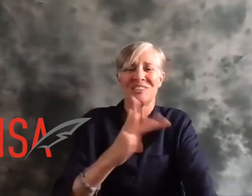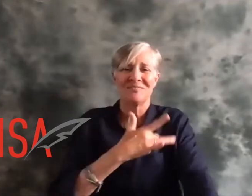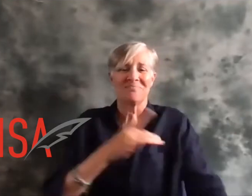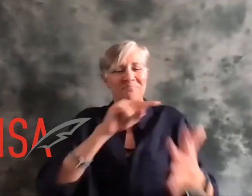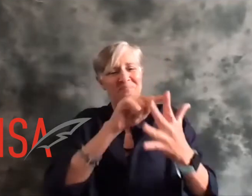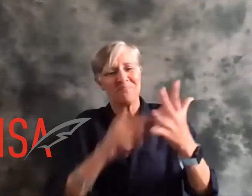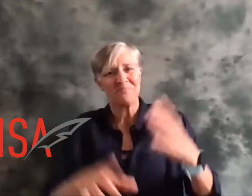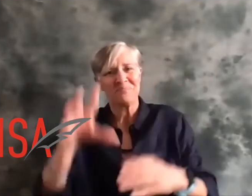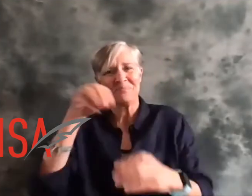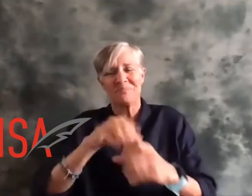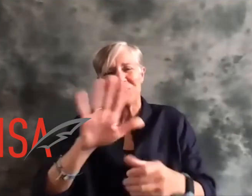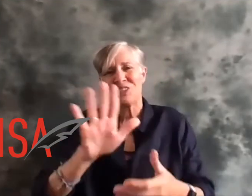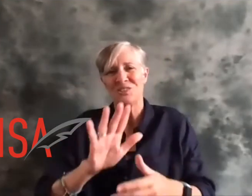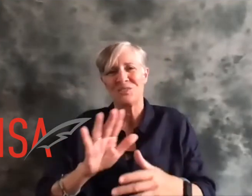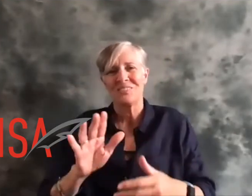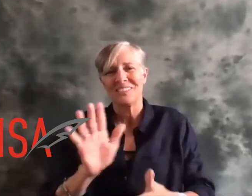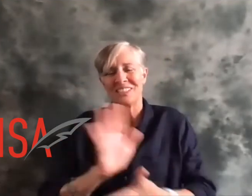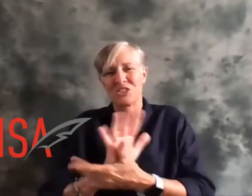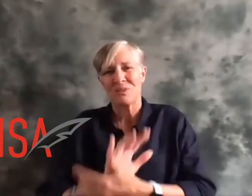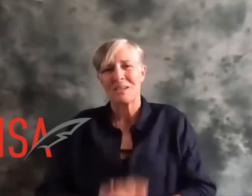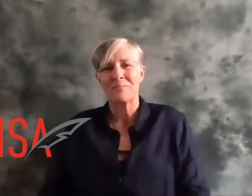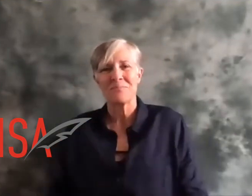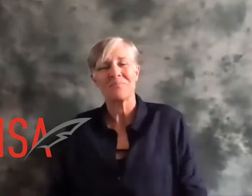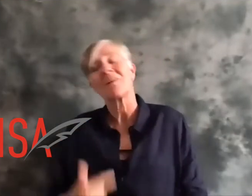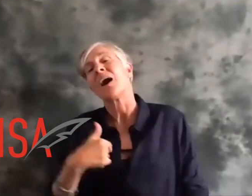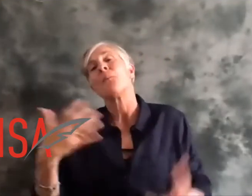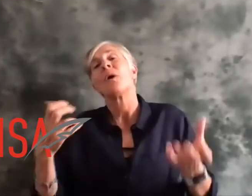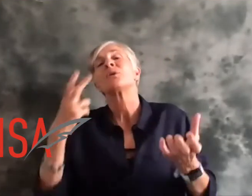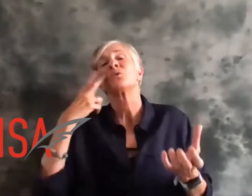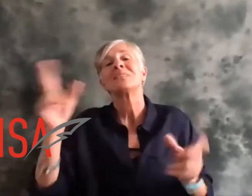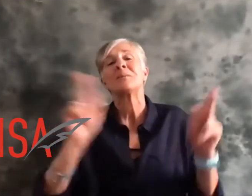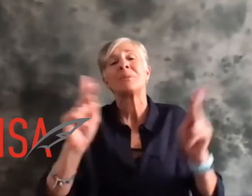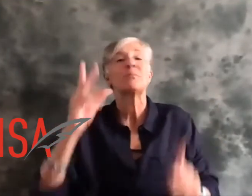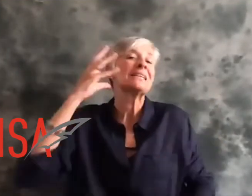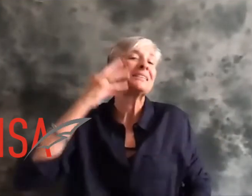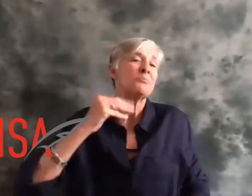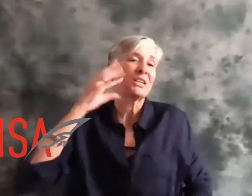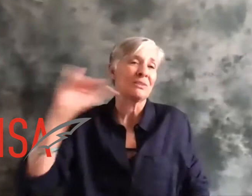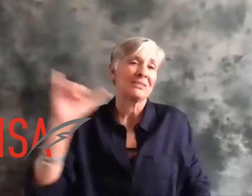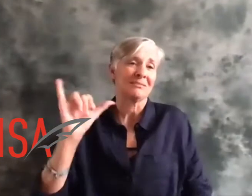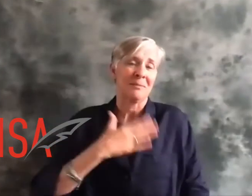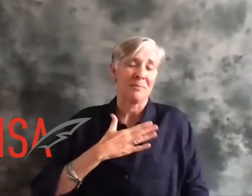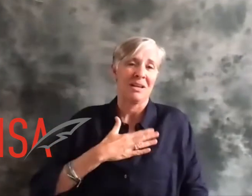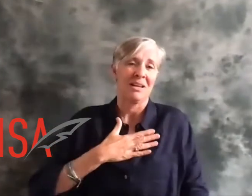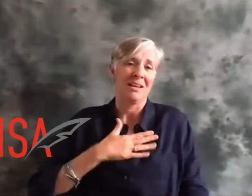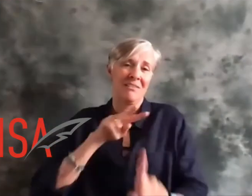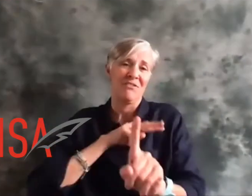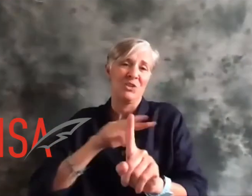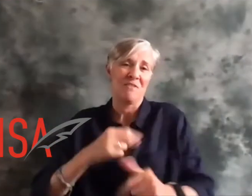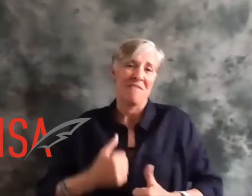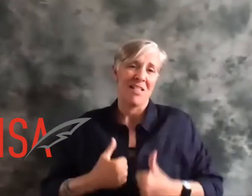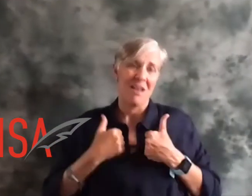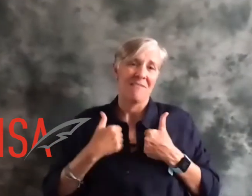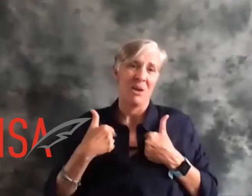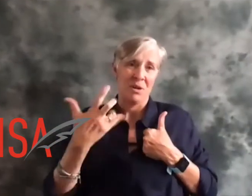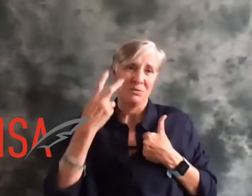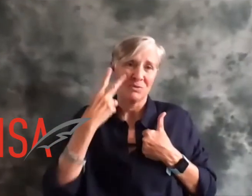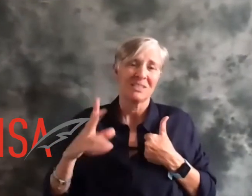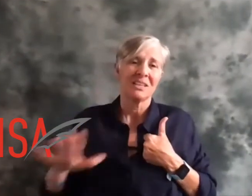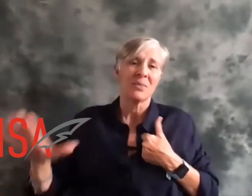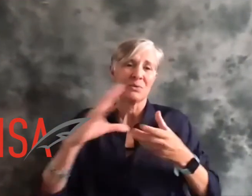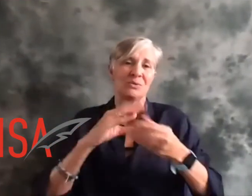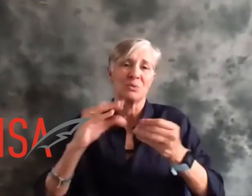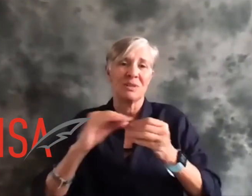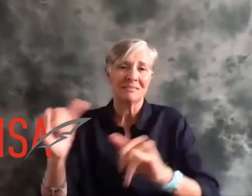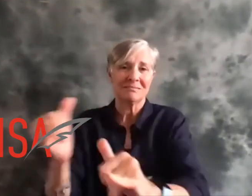screen? I just want to see people who experience life like I do, and I want to see those stories.